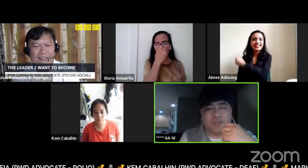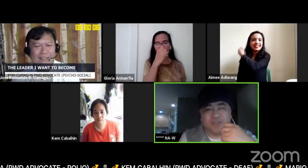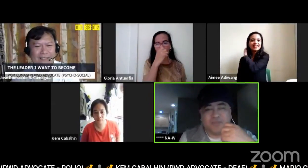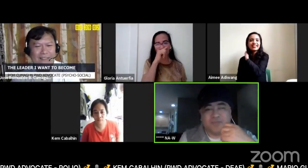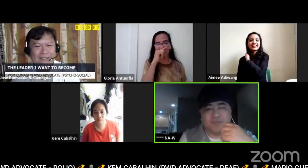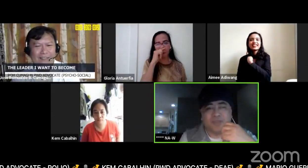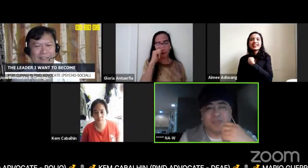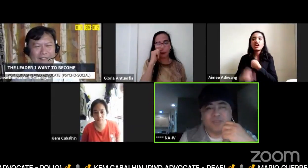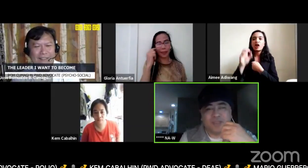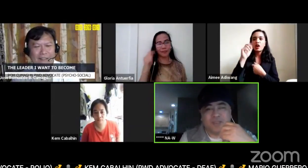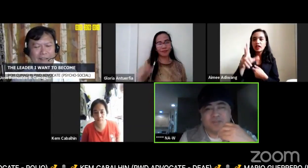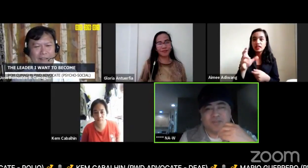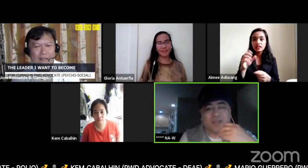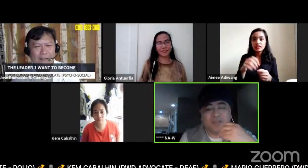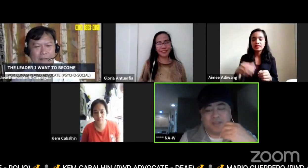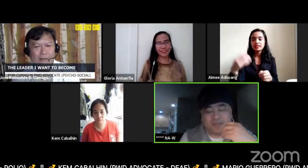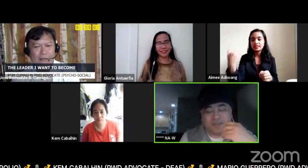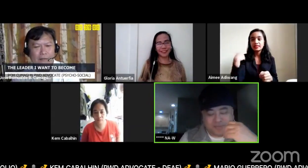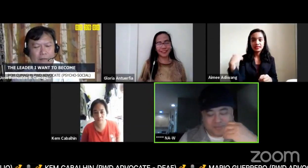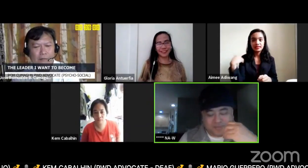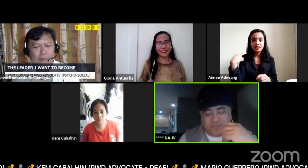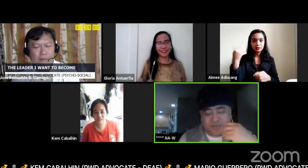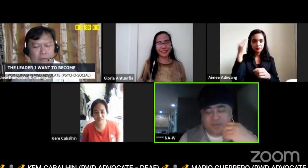Okay, if you guys haven't heard it yet,